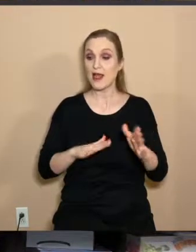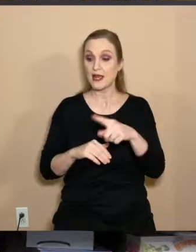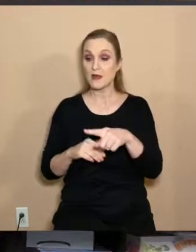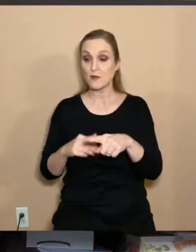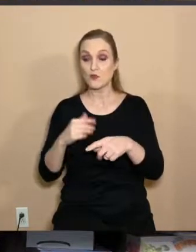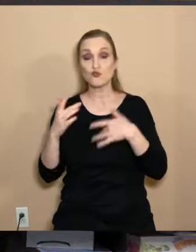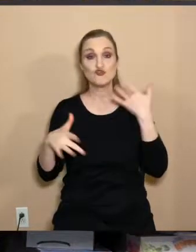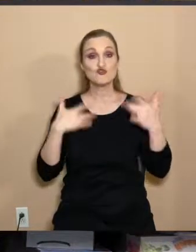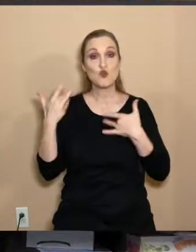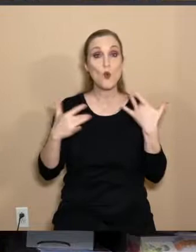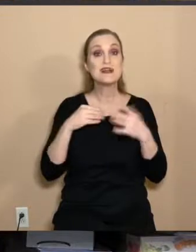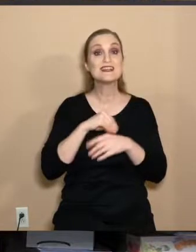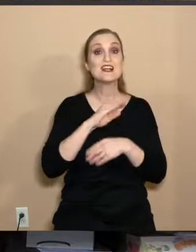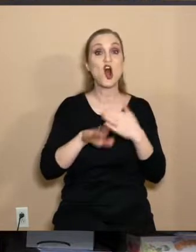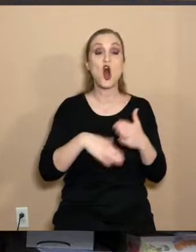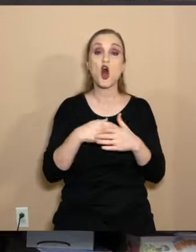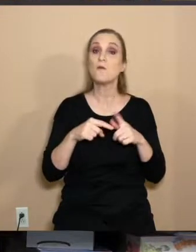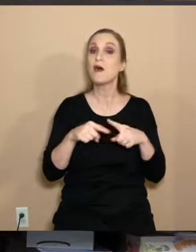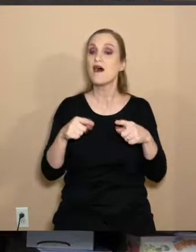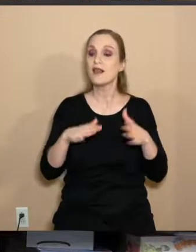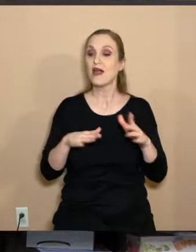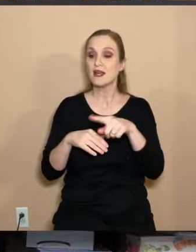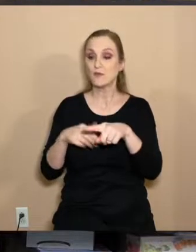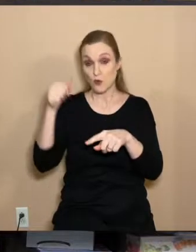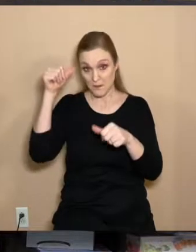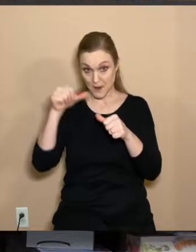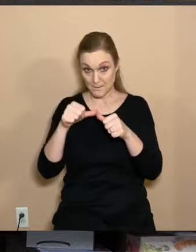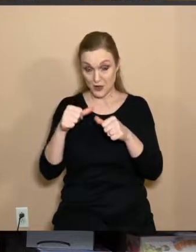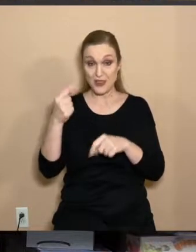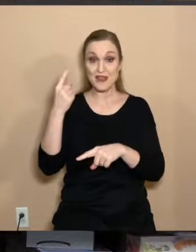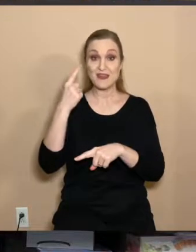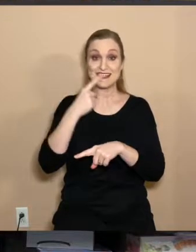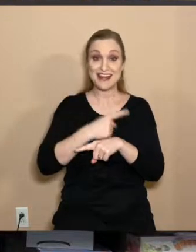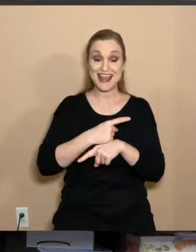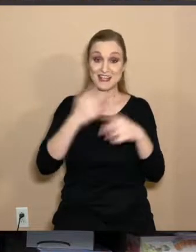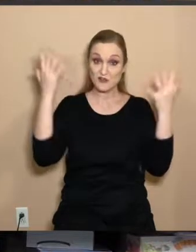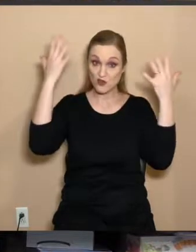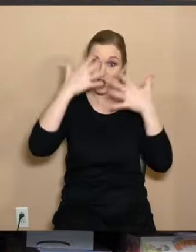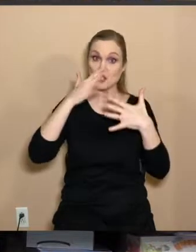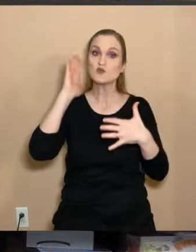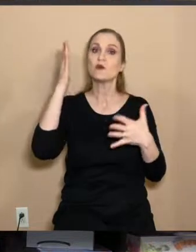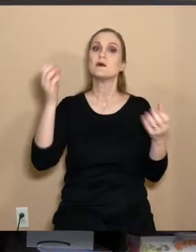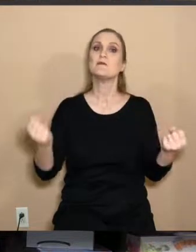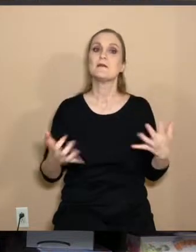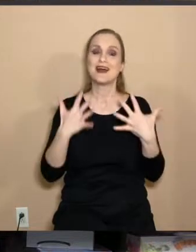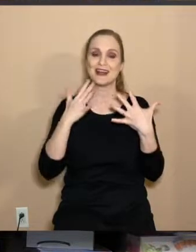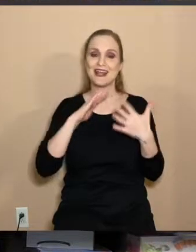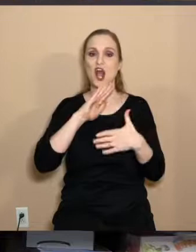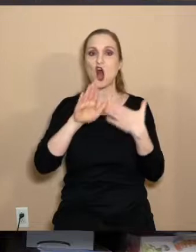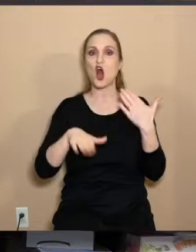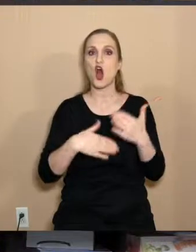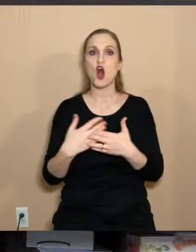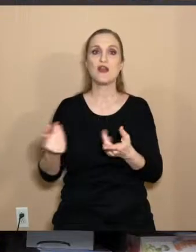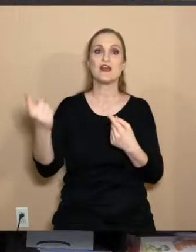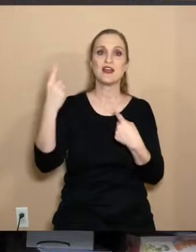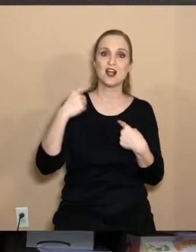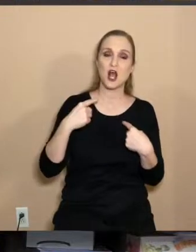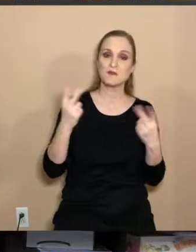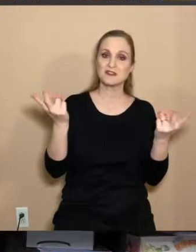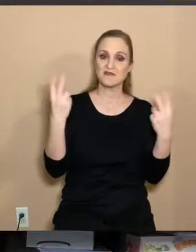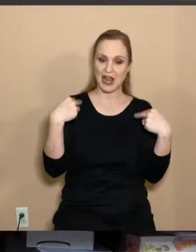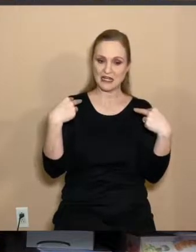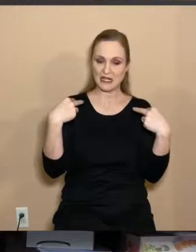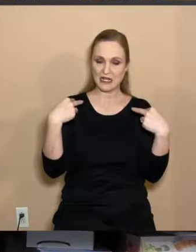in them all. But let him remember that the days of darkness will be many. All that comes is